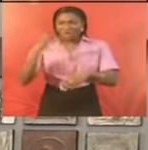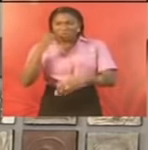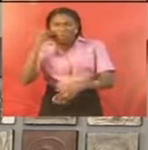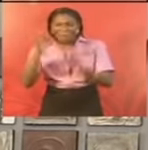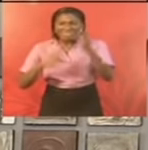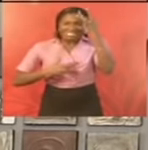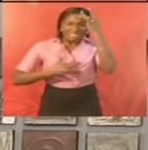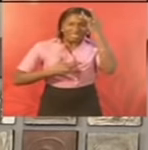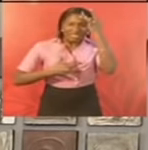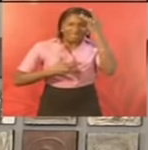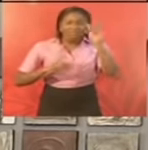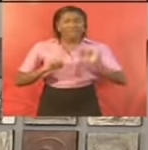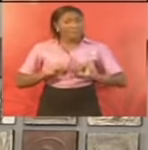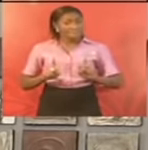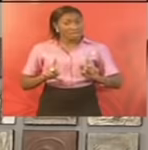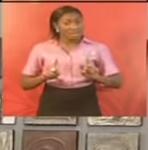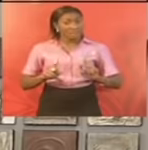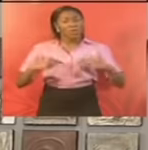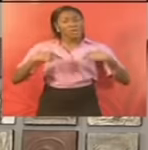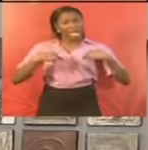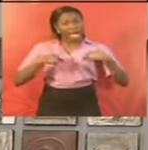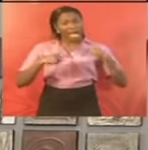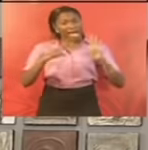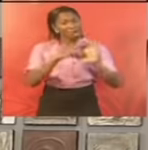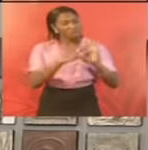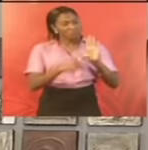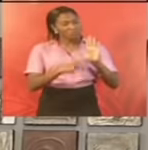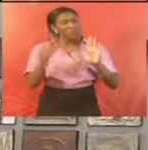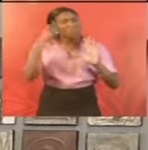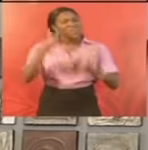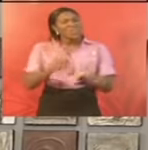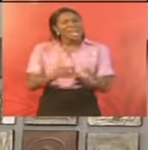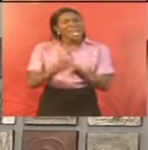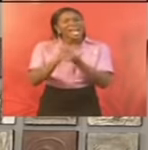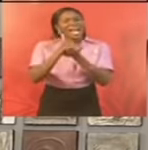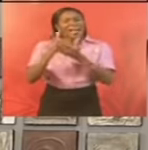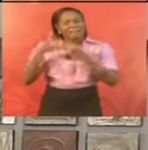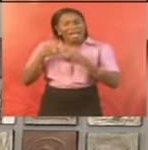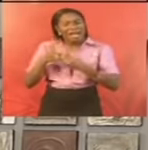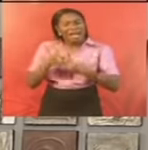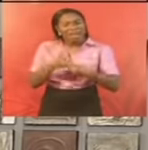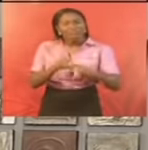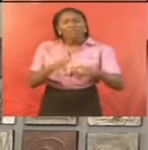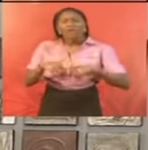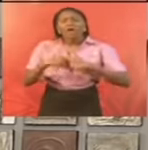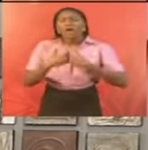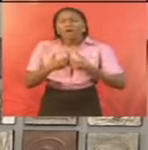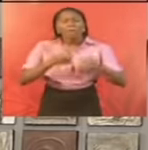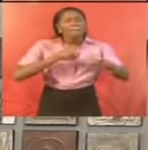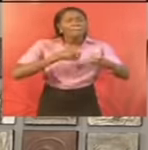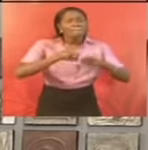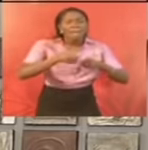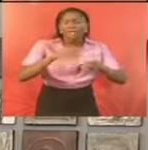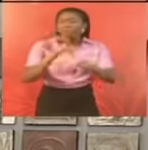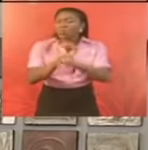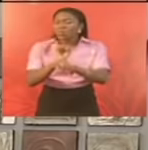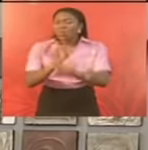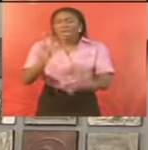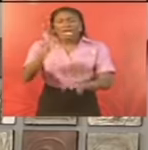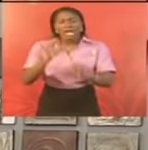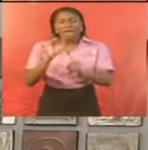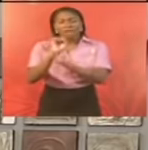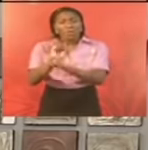health personnel in how to handle an exposure situation within a workplace. This is activity that is ongoing. We have